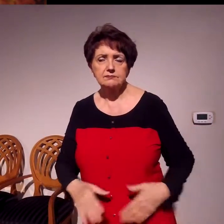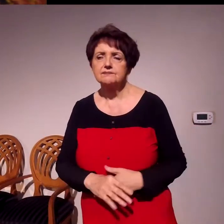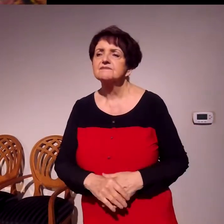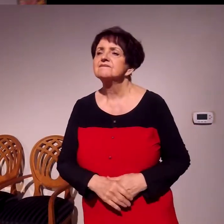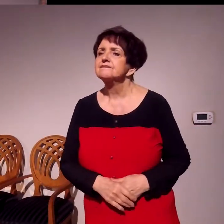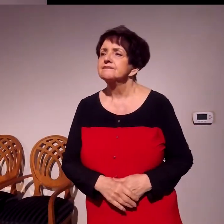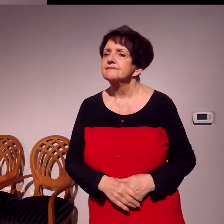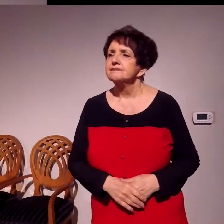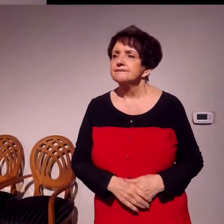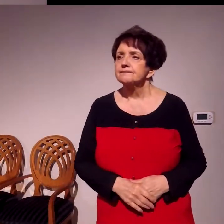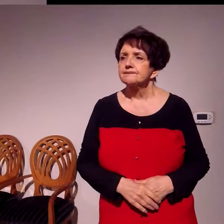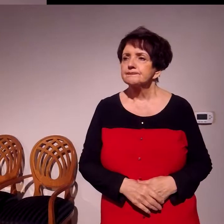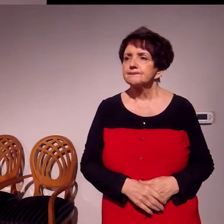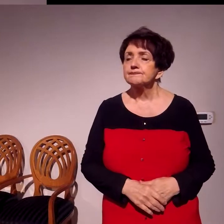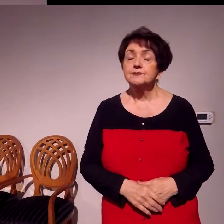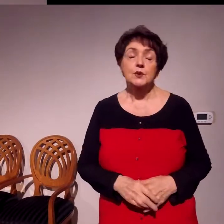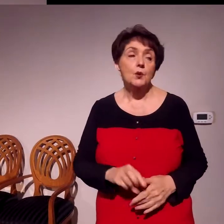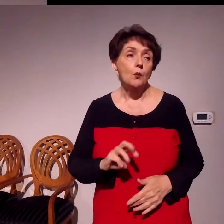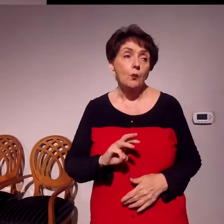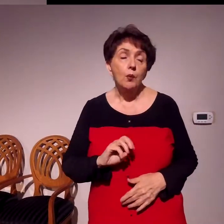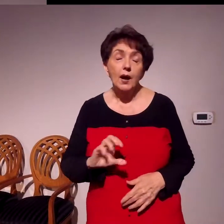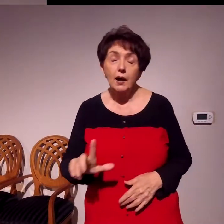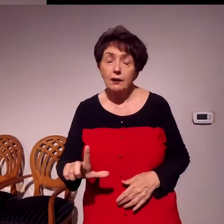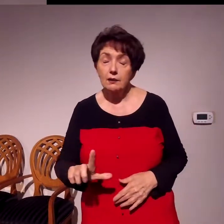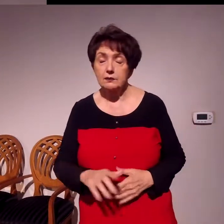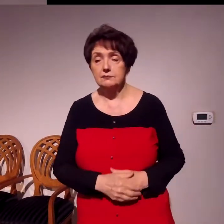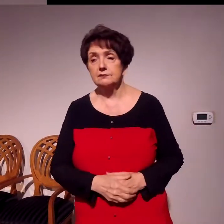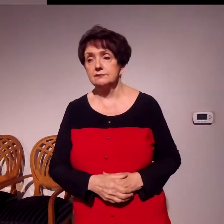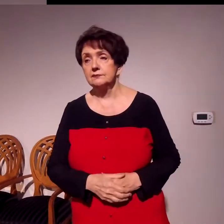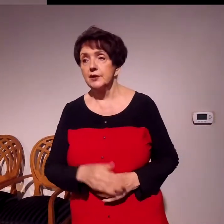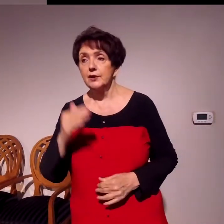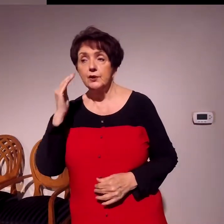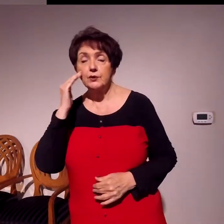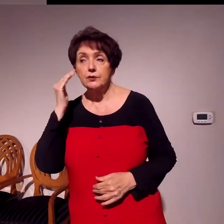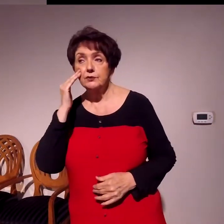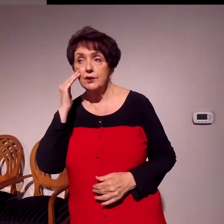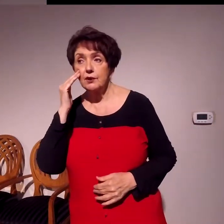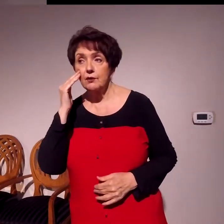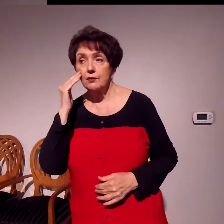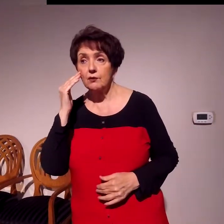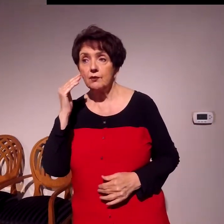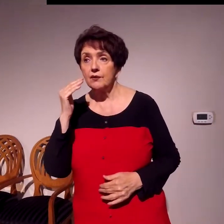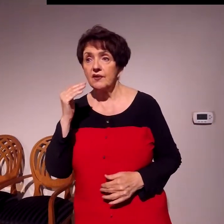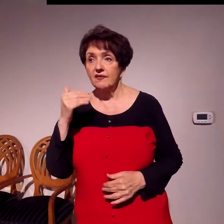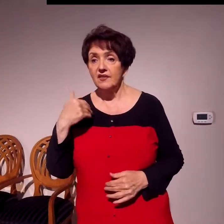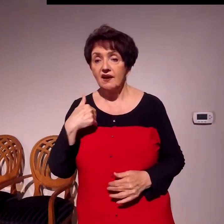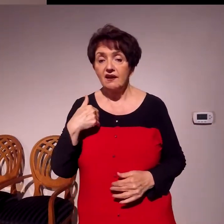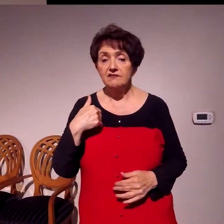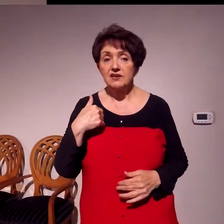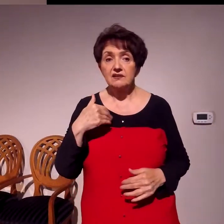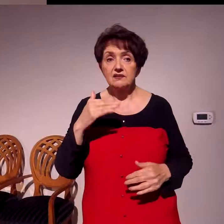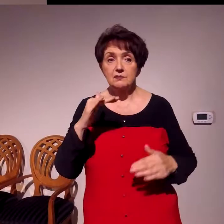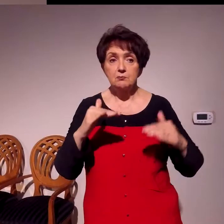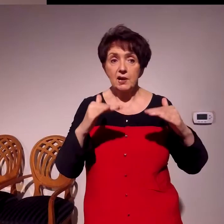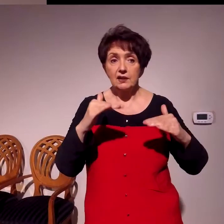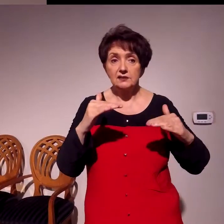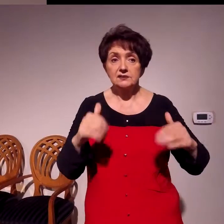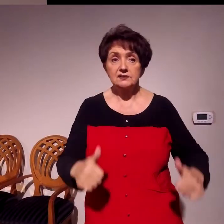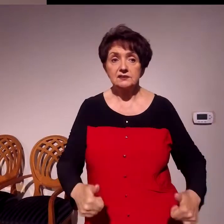Yeah. Well, do you know that having a work-life balance didn't actually come